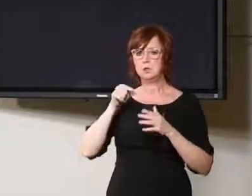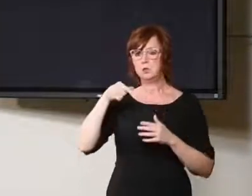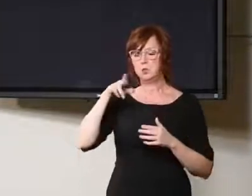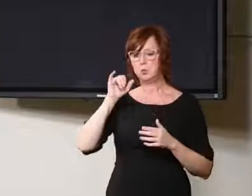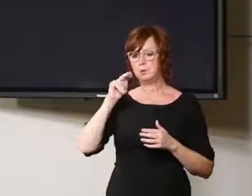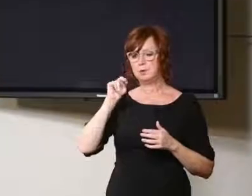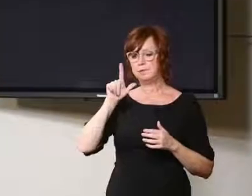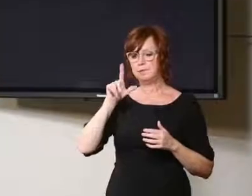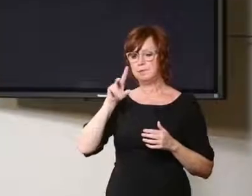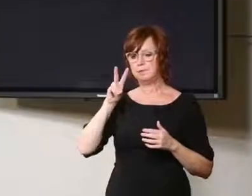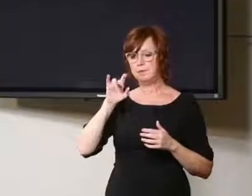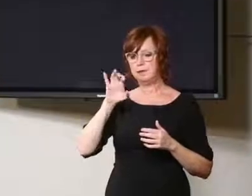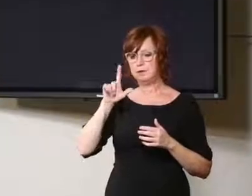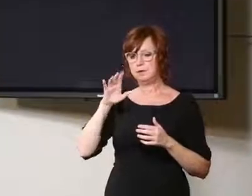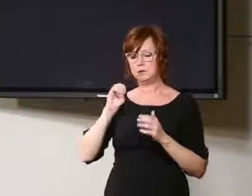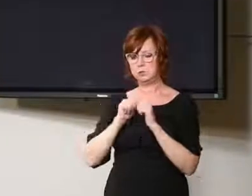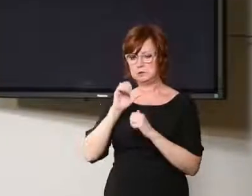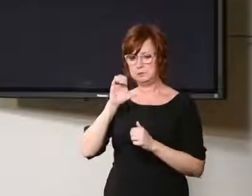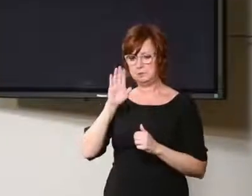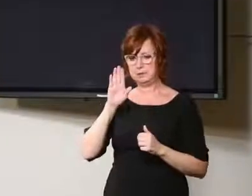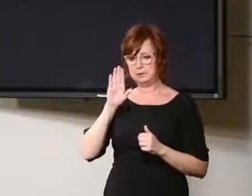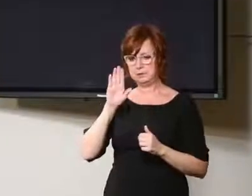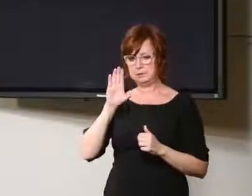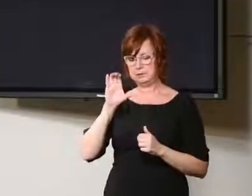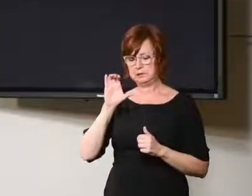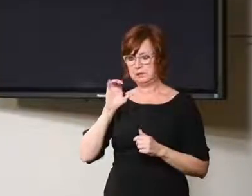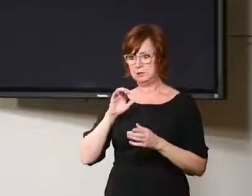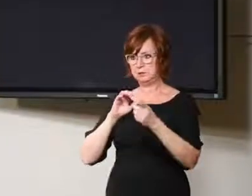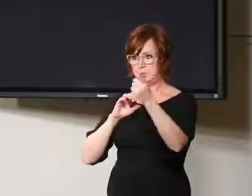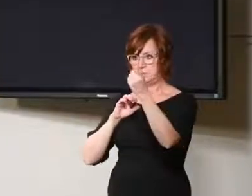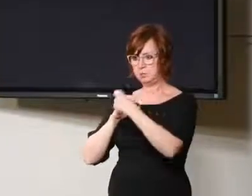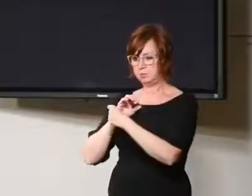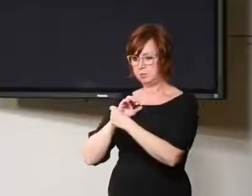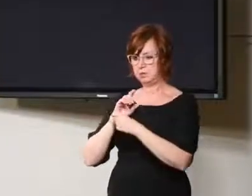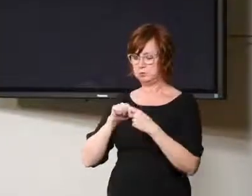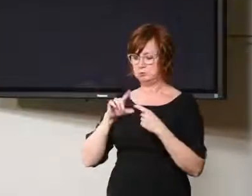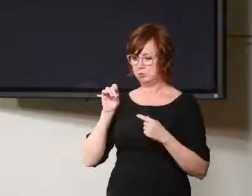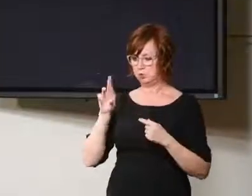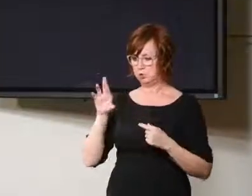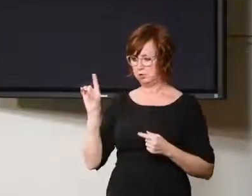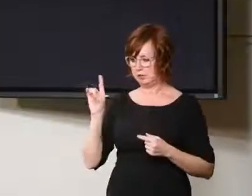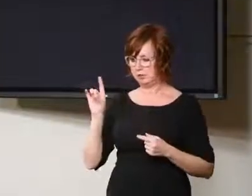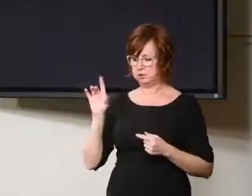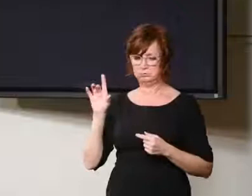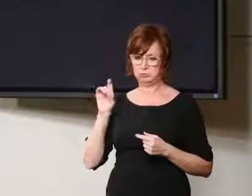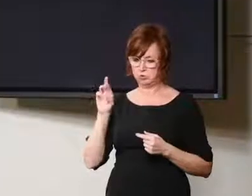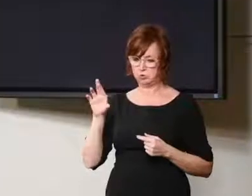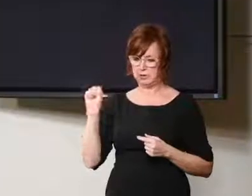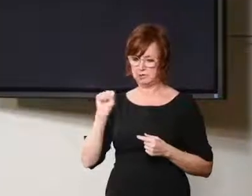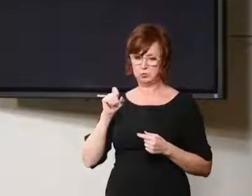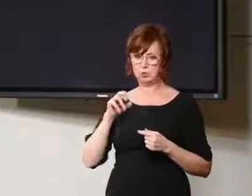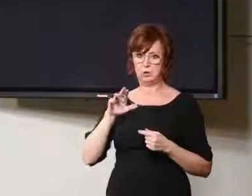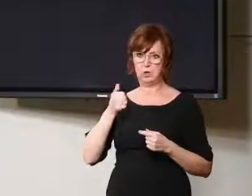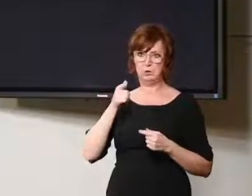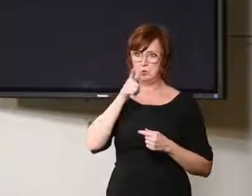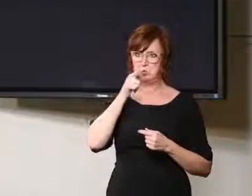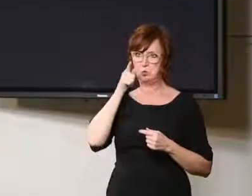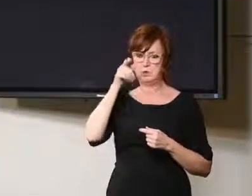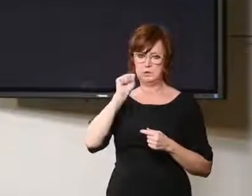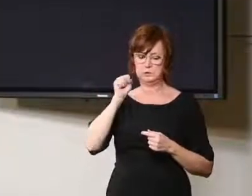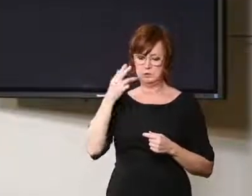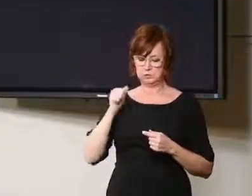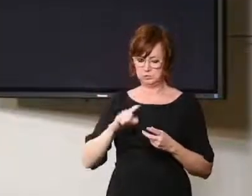CBC. Hi, is this for Dr. Shahab or anyone from the SHA as well? I'm just wondering, our first